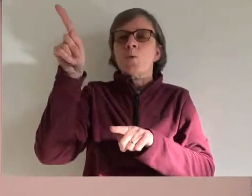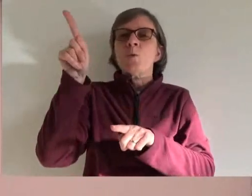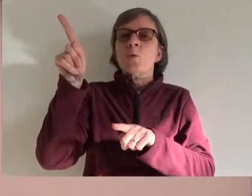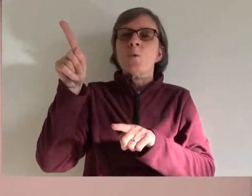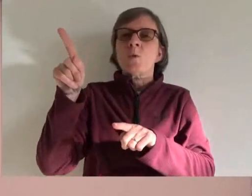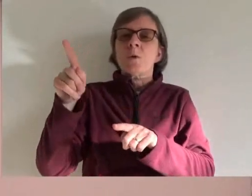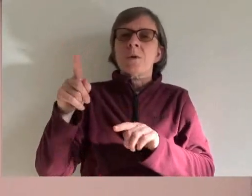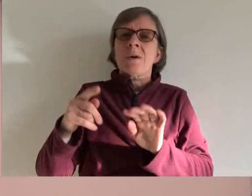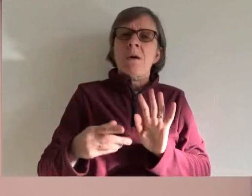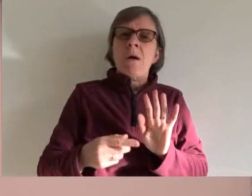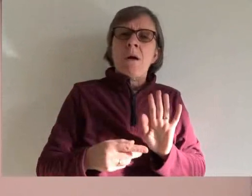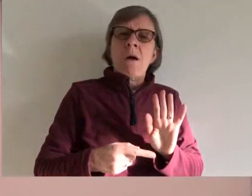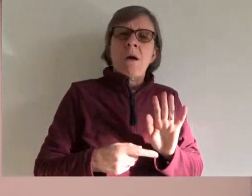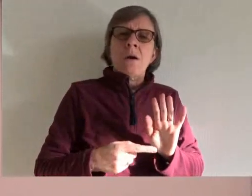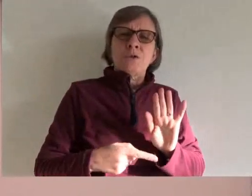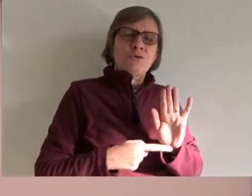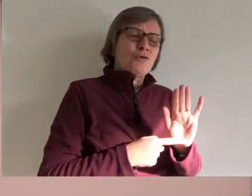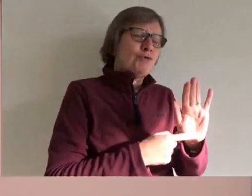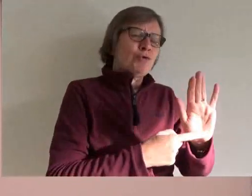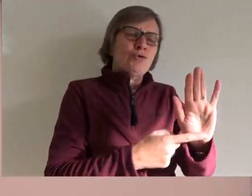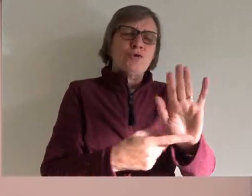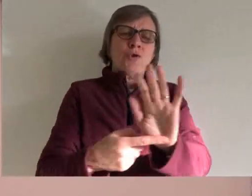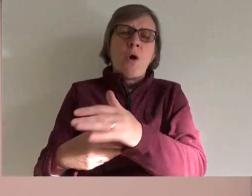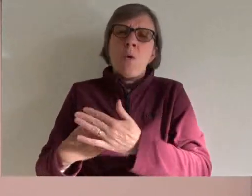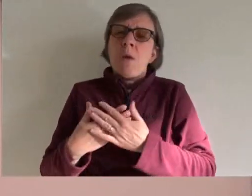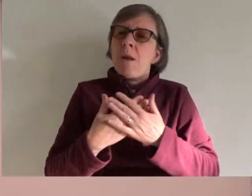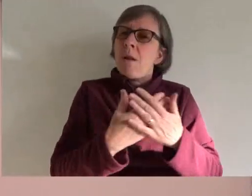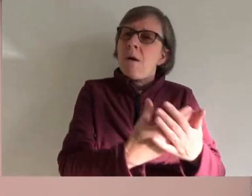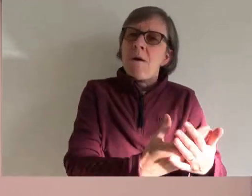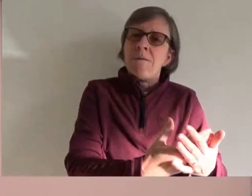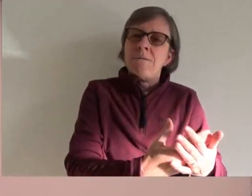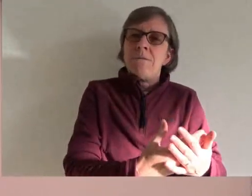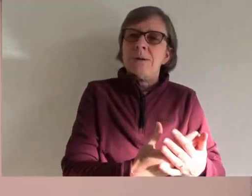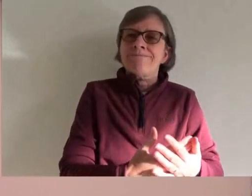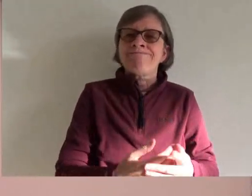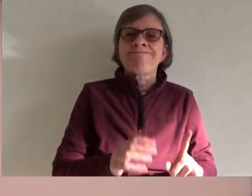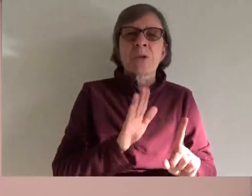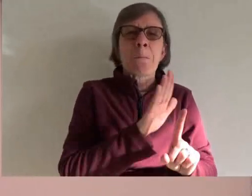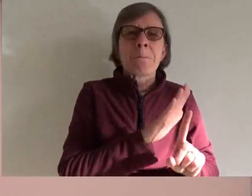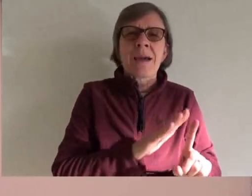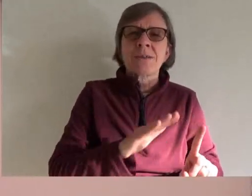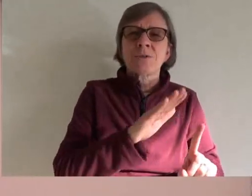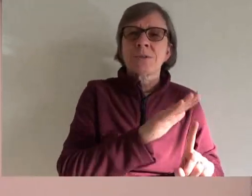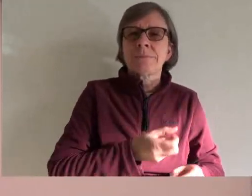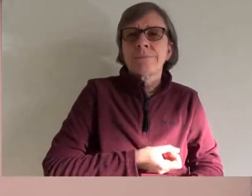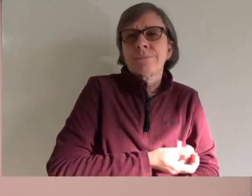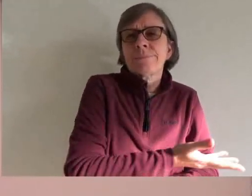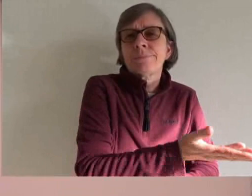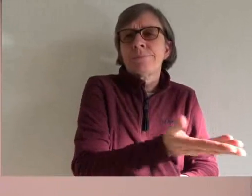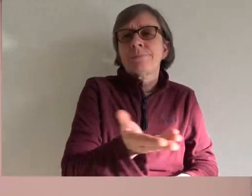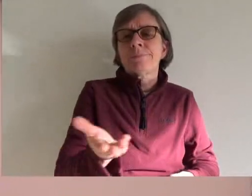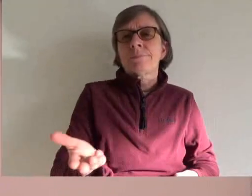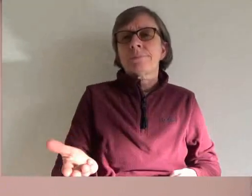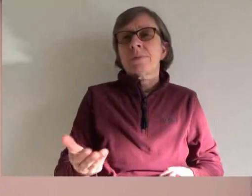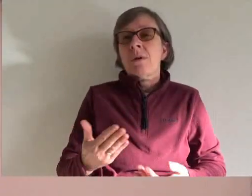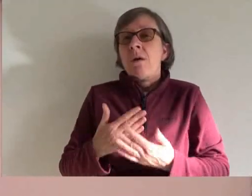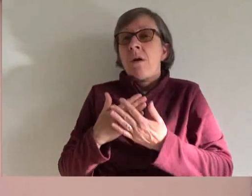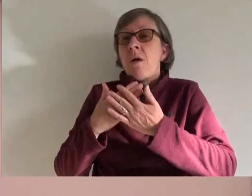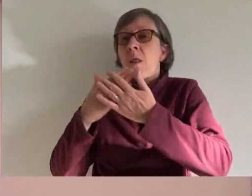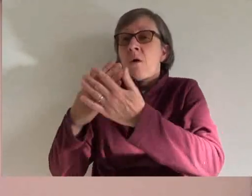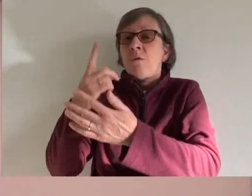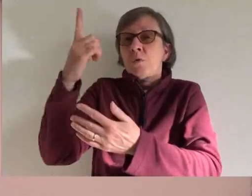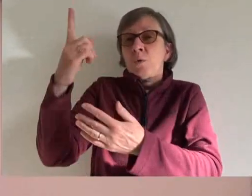bring your love and your compassion. To love you, Lord, with all our heart. And to love our